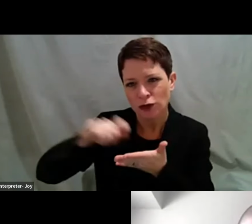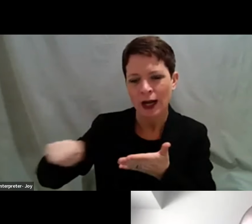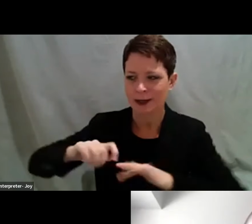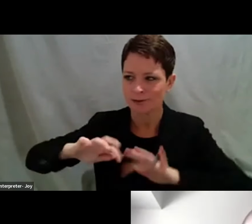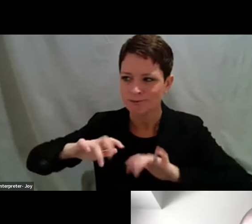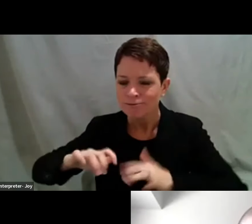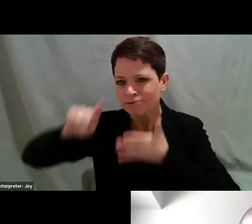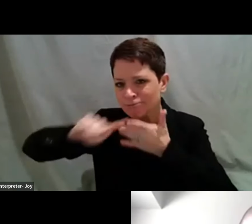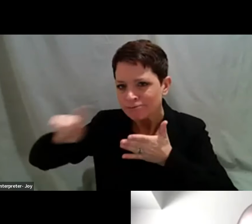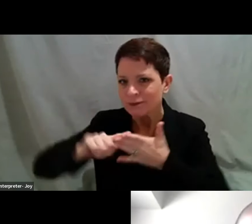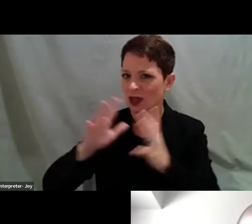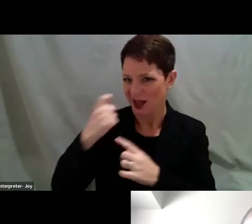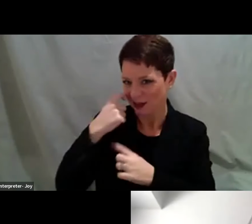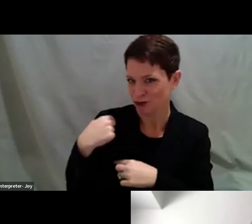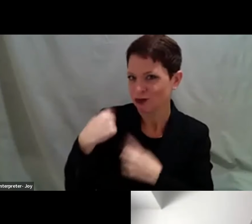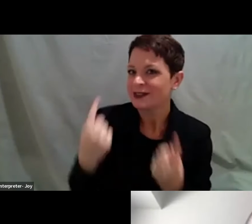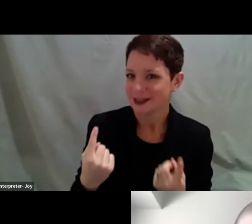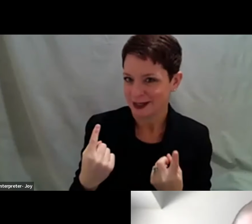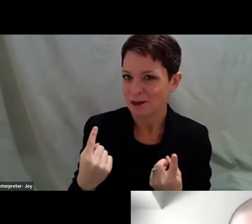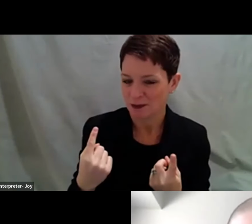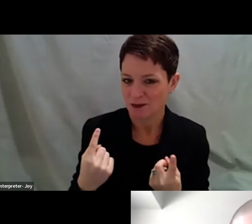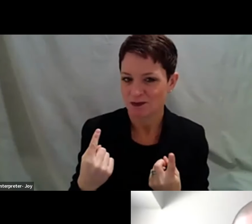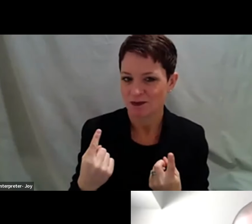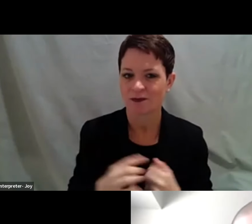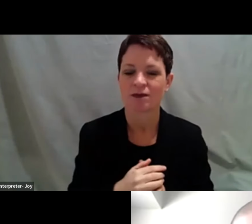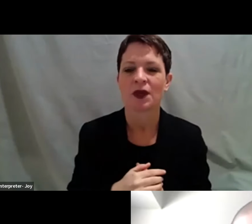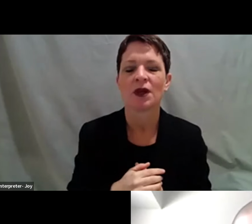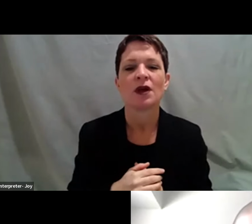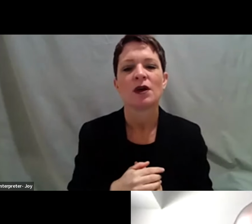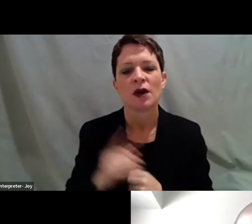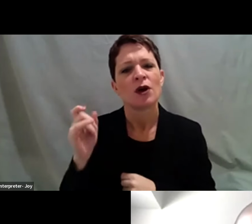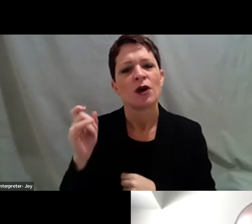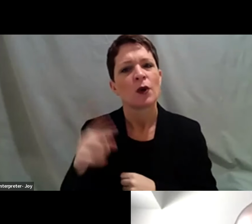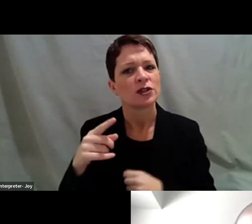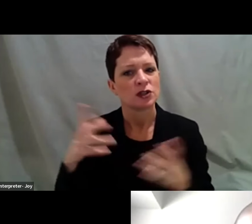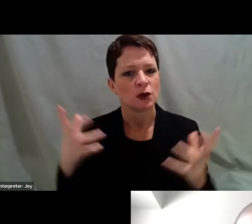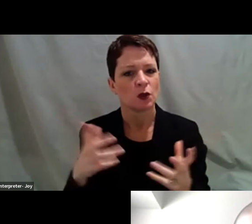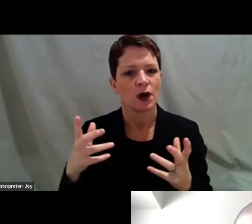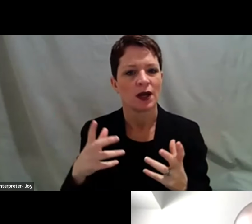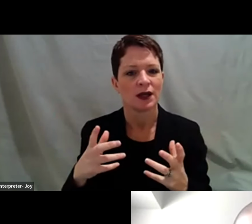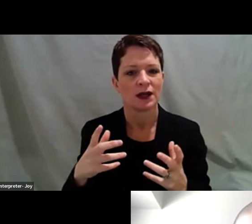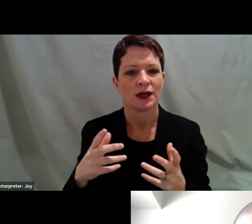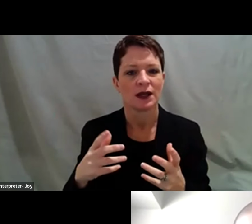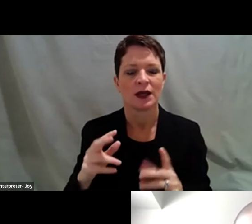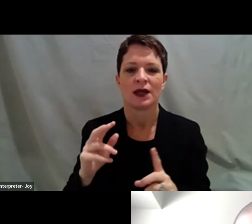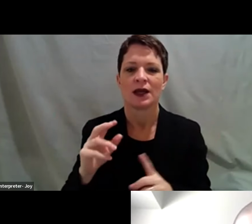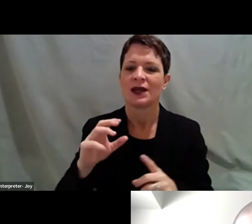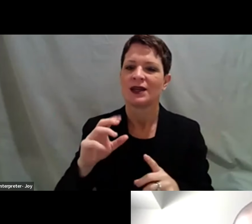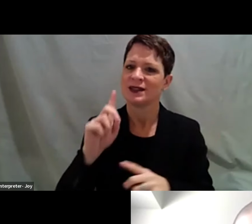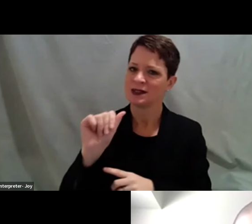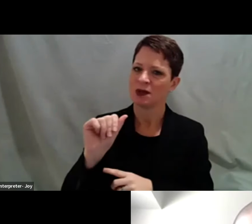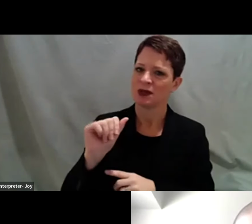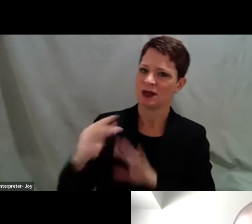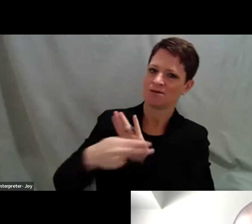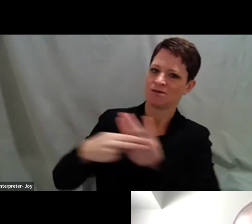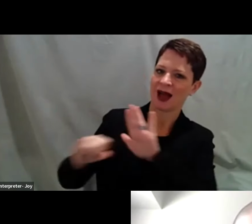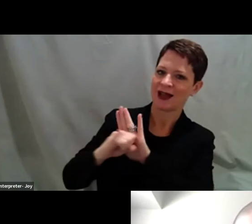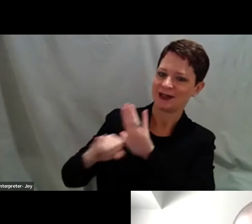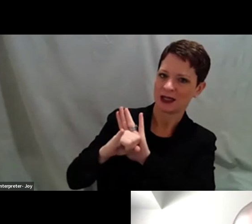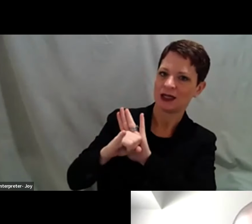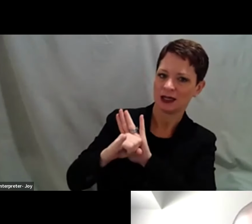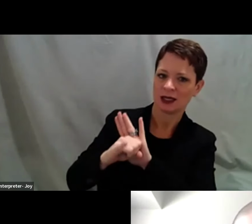a lot recently, which is the question of claiming disability as an identity, or